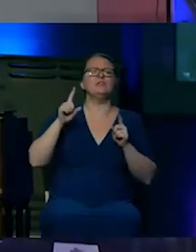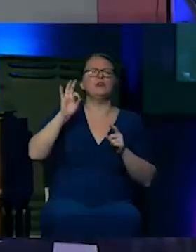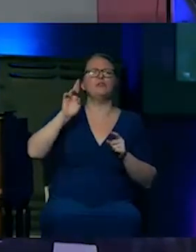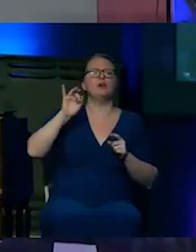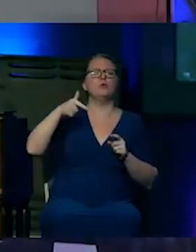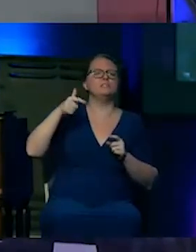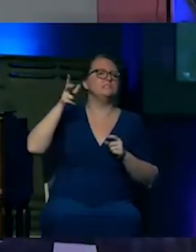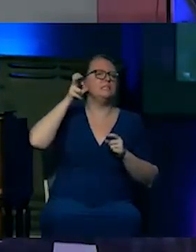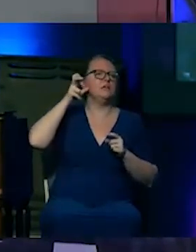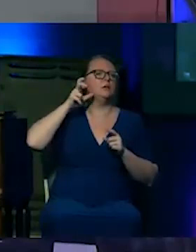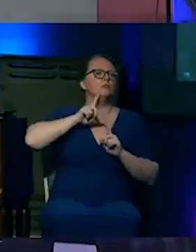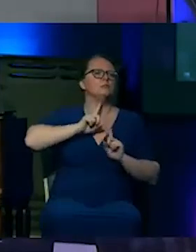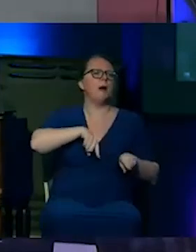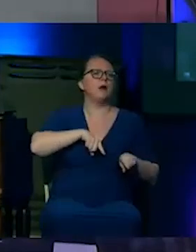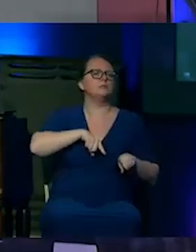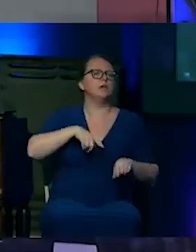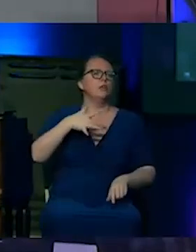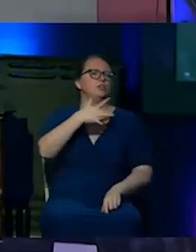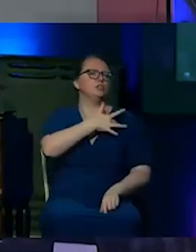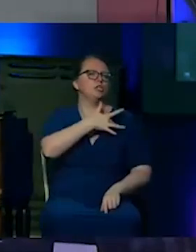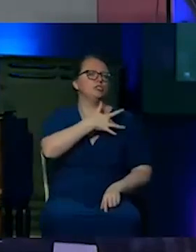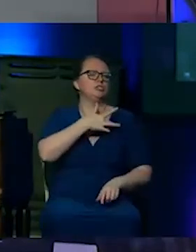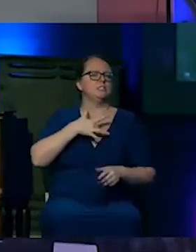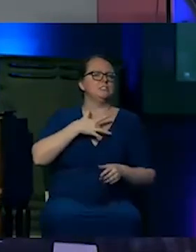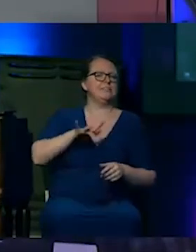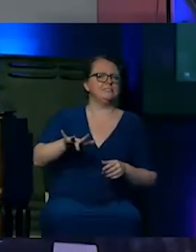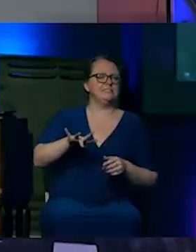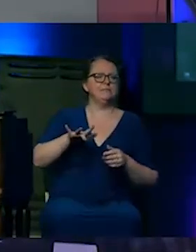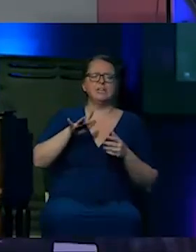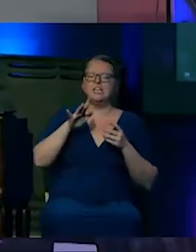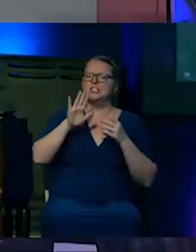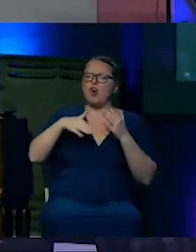their listening. Their touch, their sensitivity,